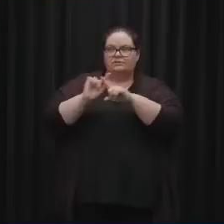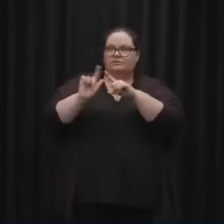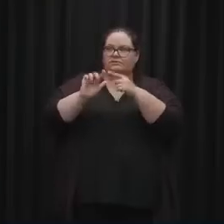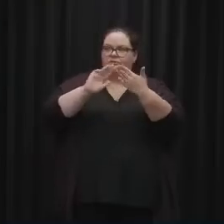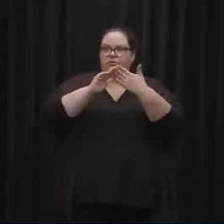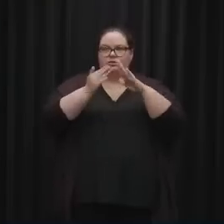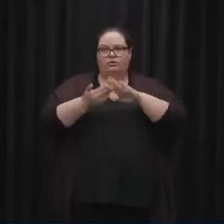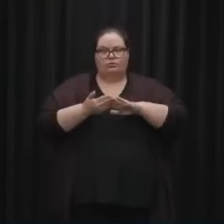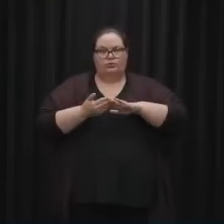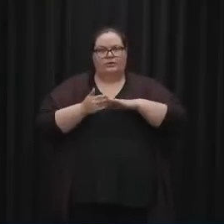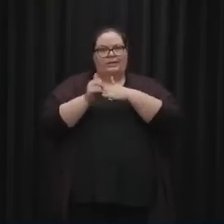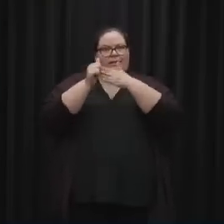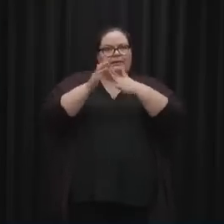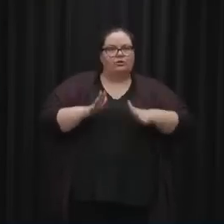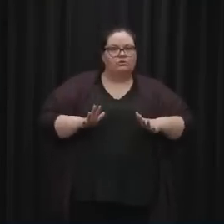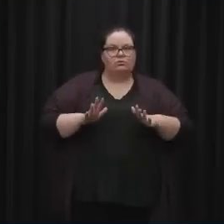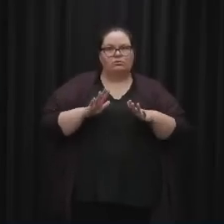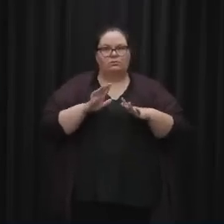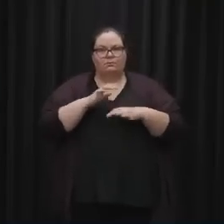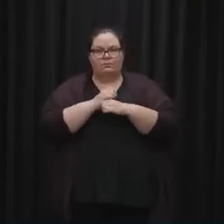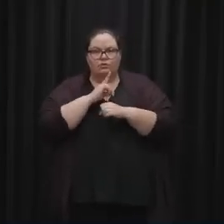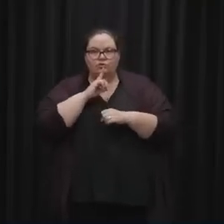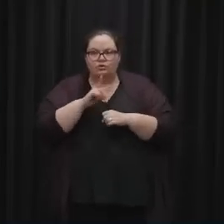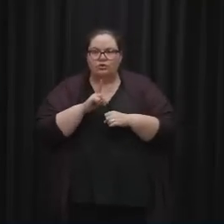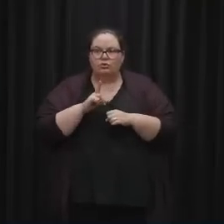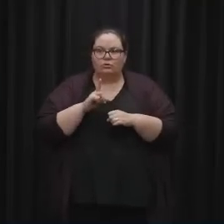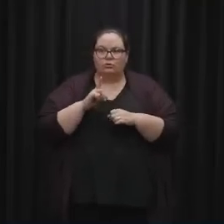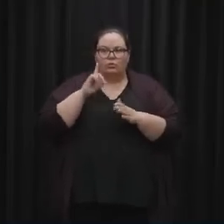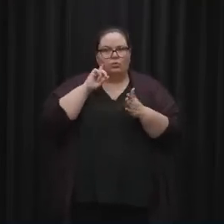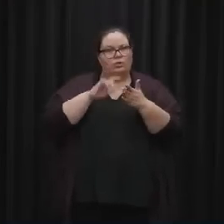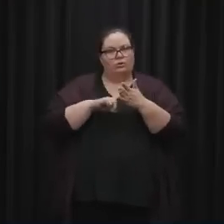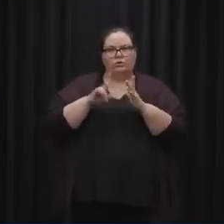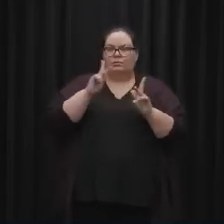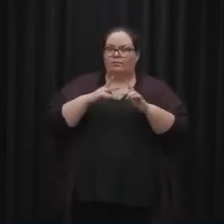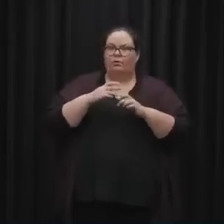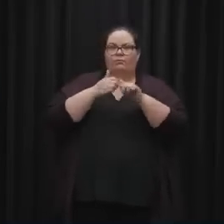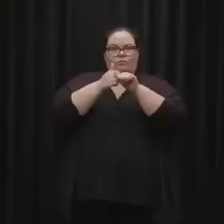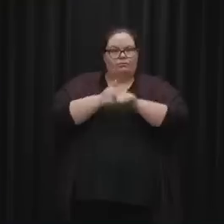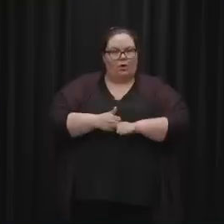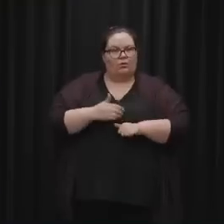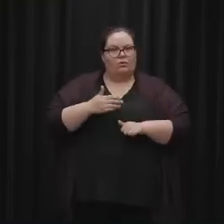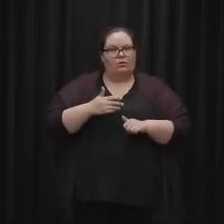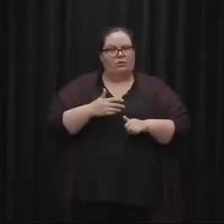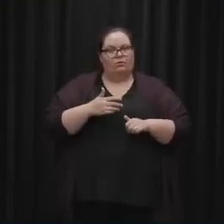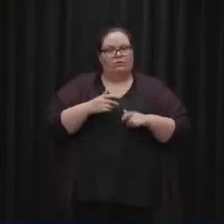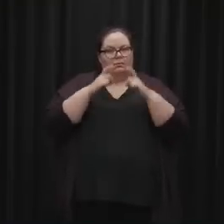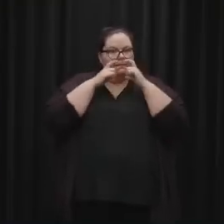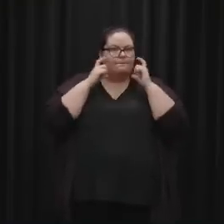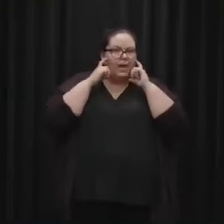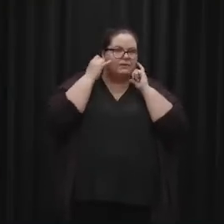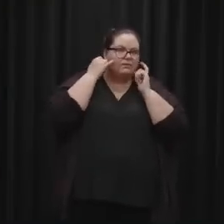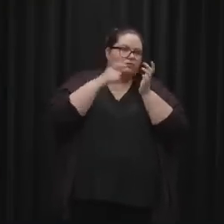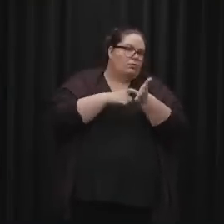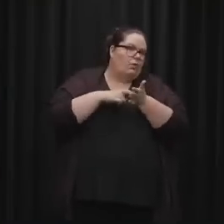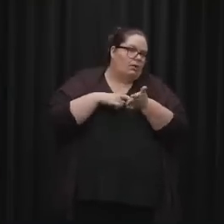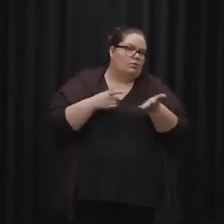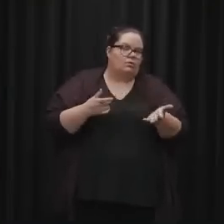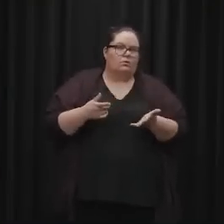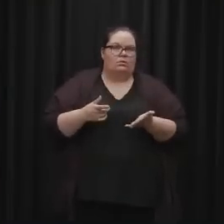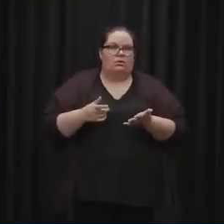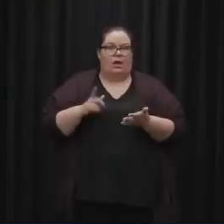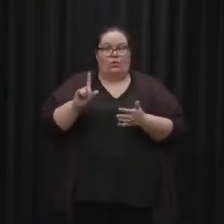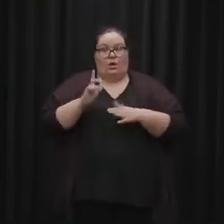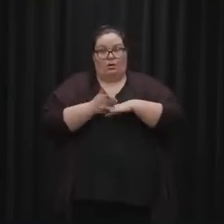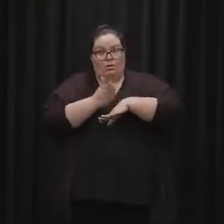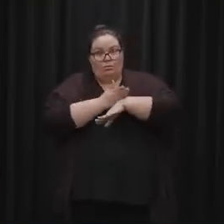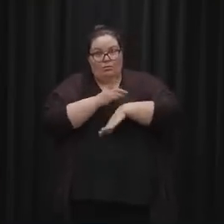communities leaders and to ensure that we are seeing greater adherence where we find that opportunity, that there needs to